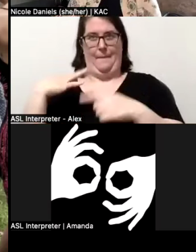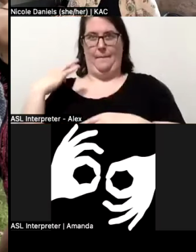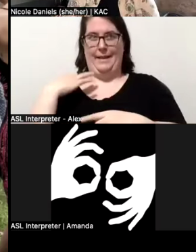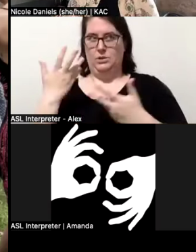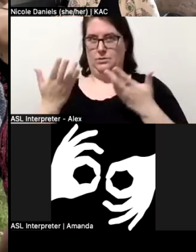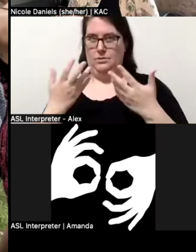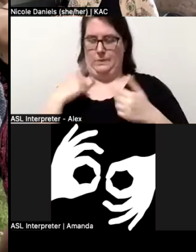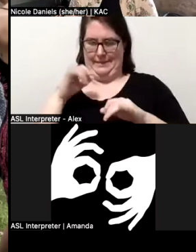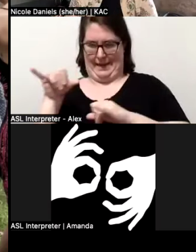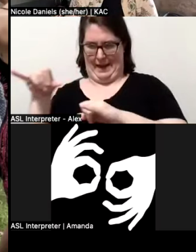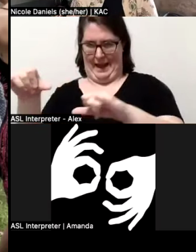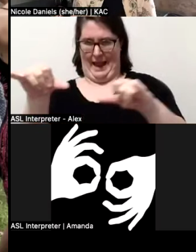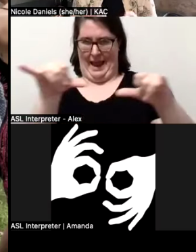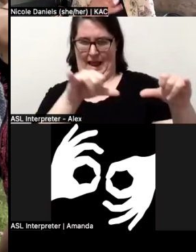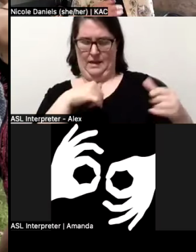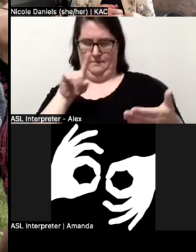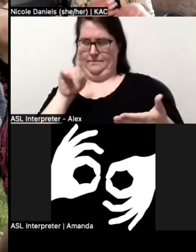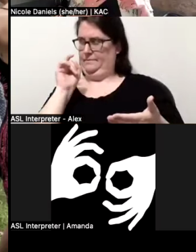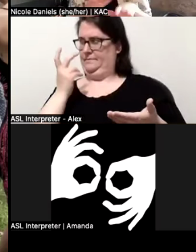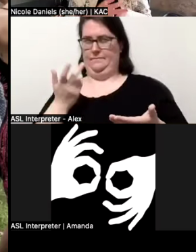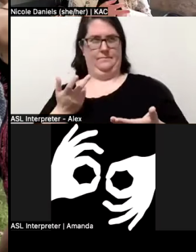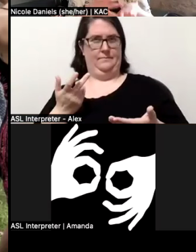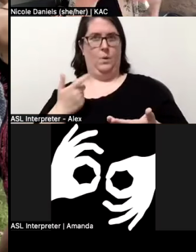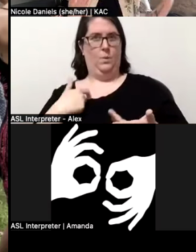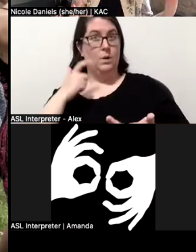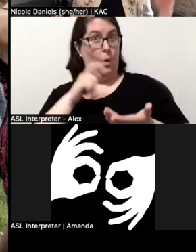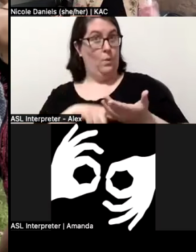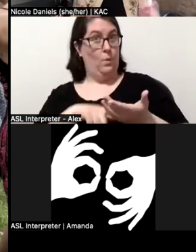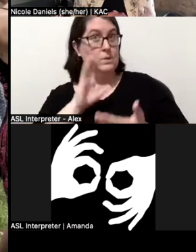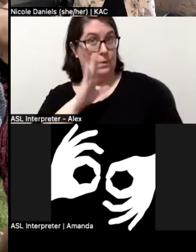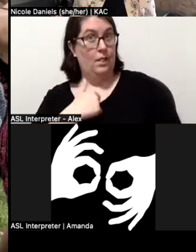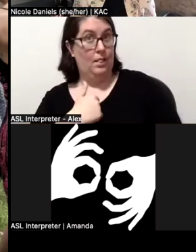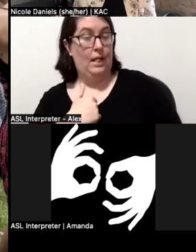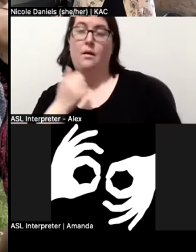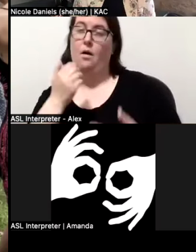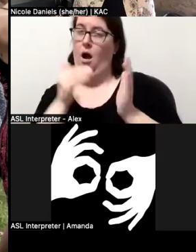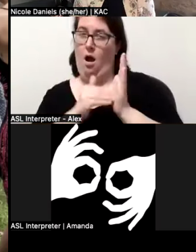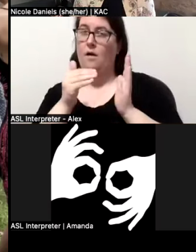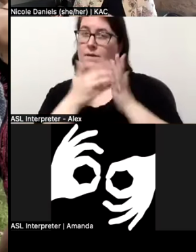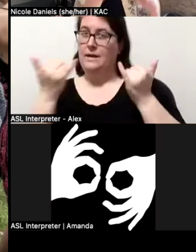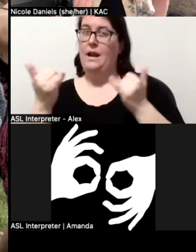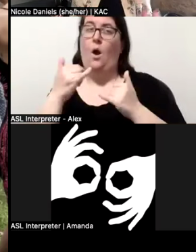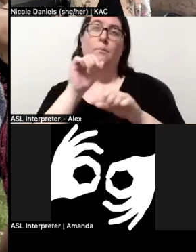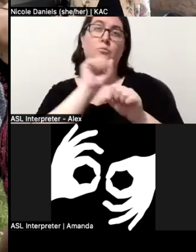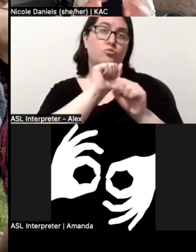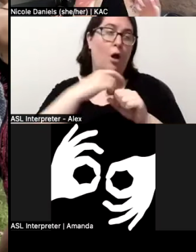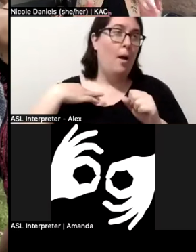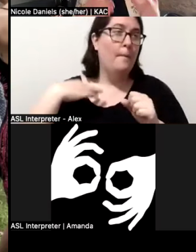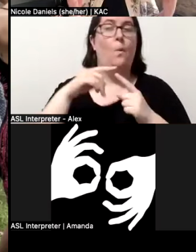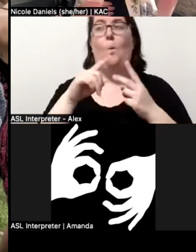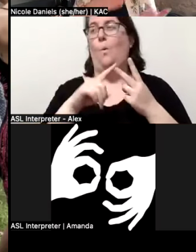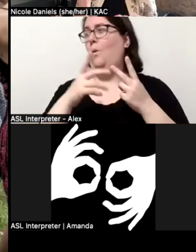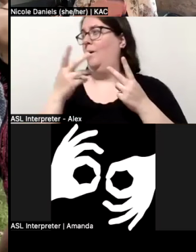lot of organizations run into with things like grant applications or job applications, or exhibition applications,